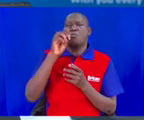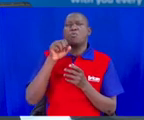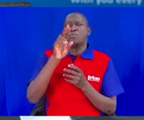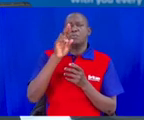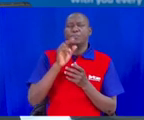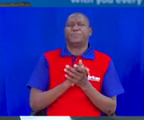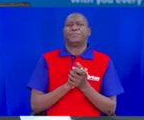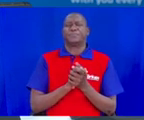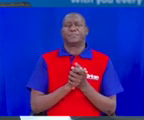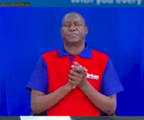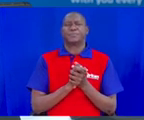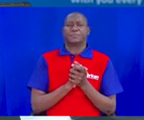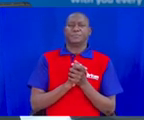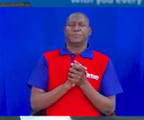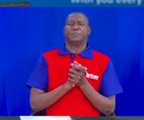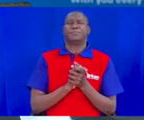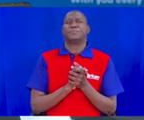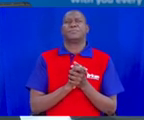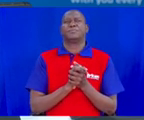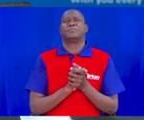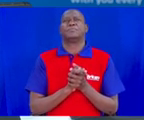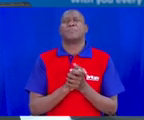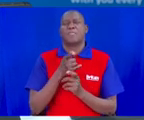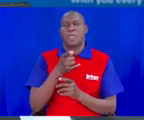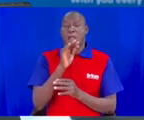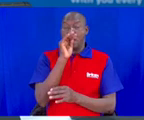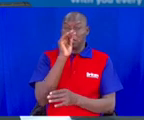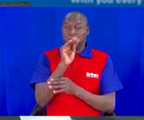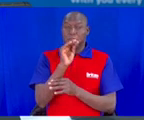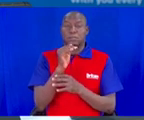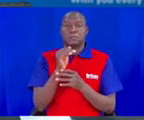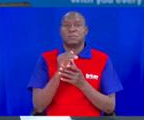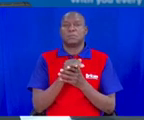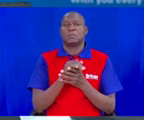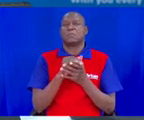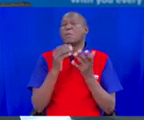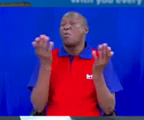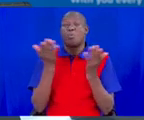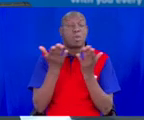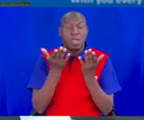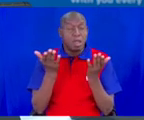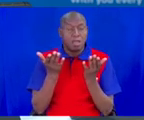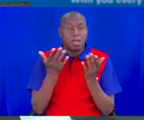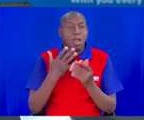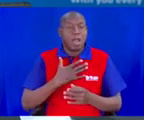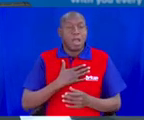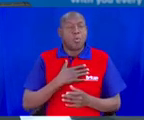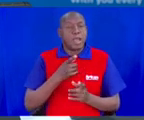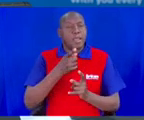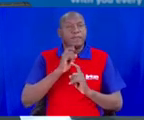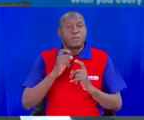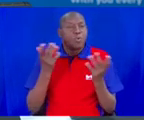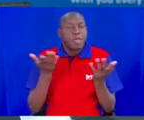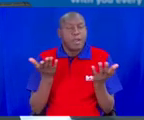Owino. And Vitalis asks, where are our gifts? Where are our gifts? And I know